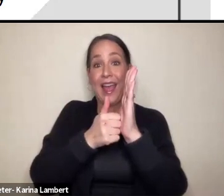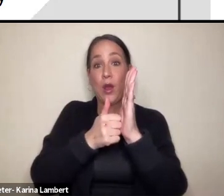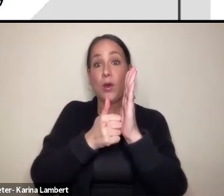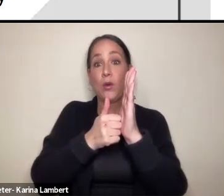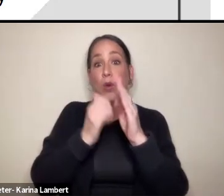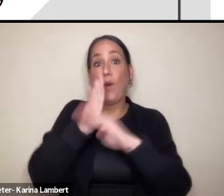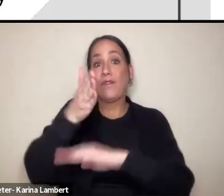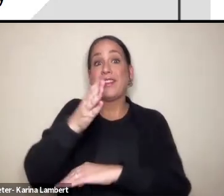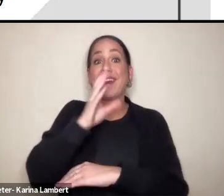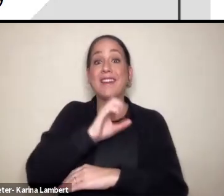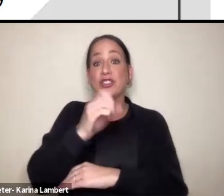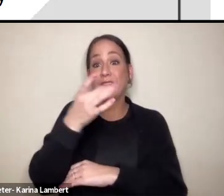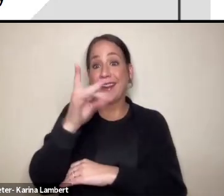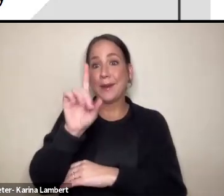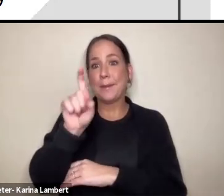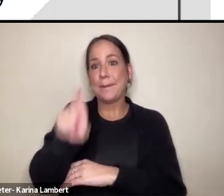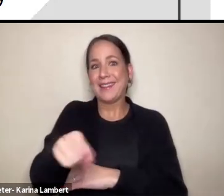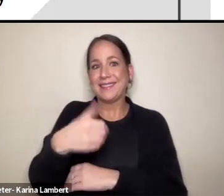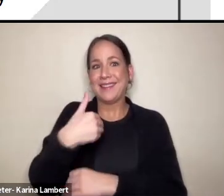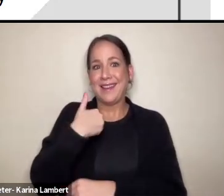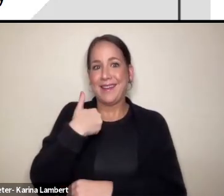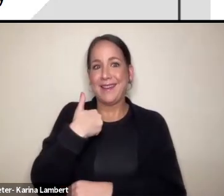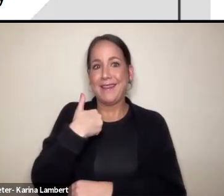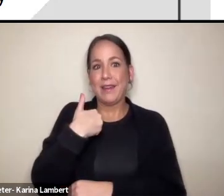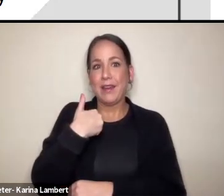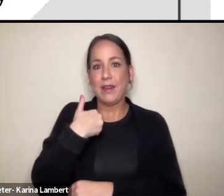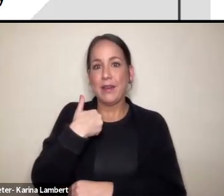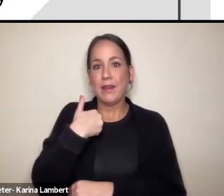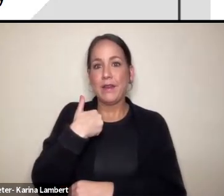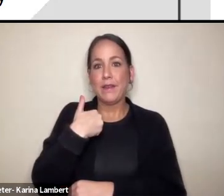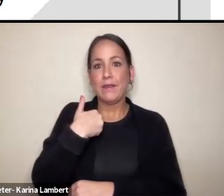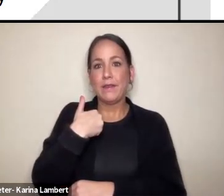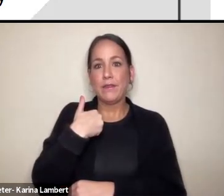had to have either a